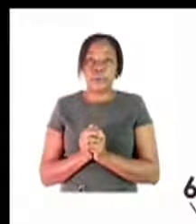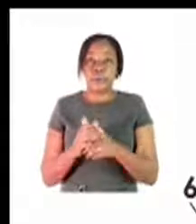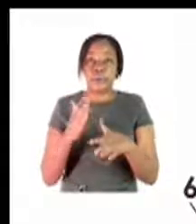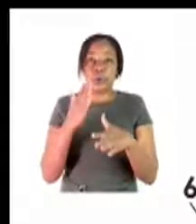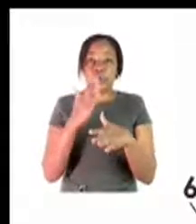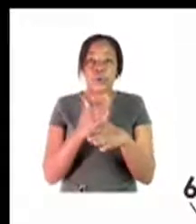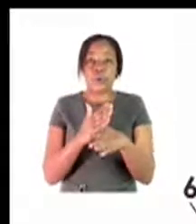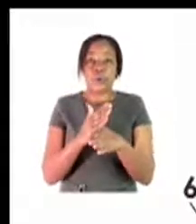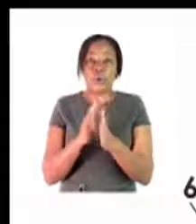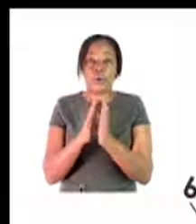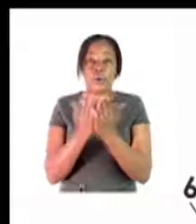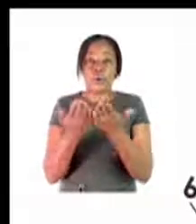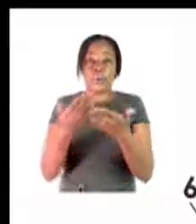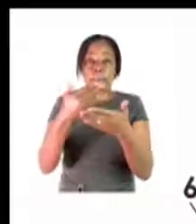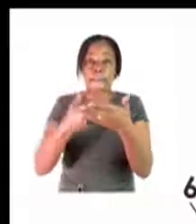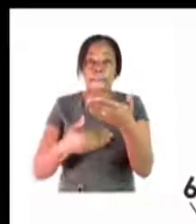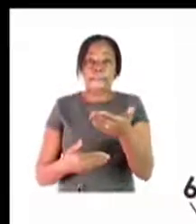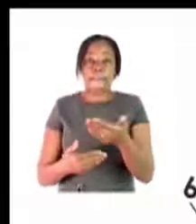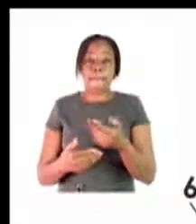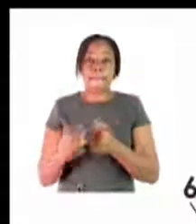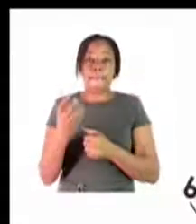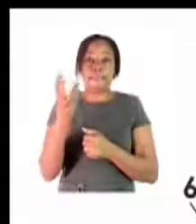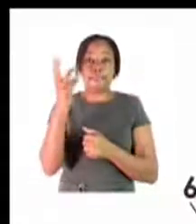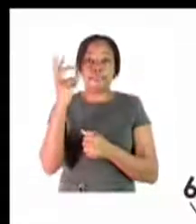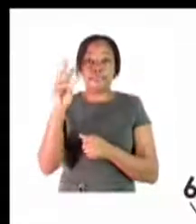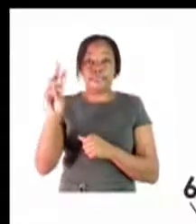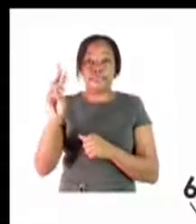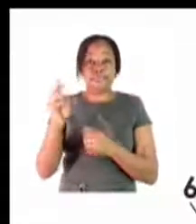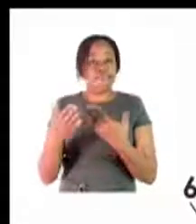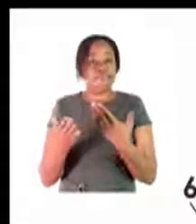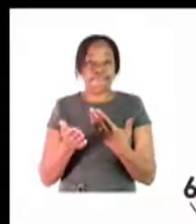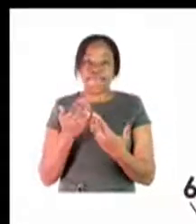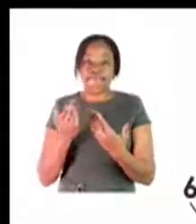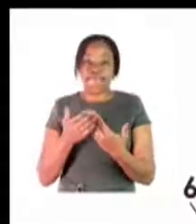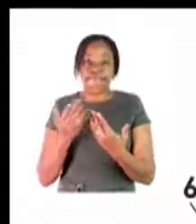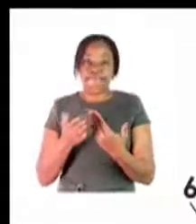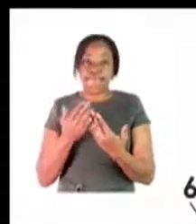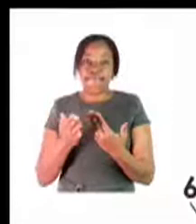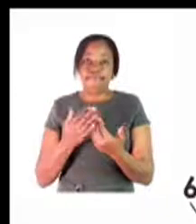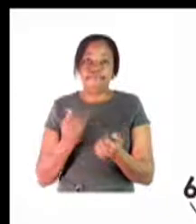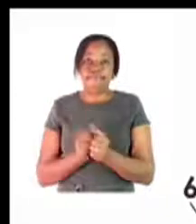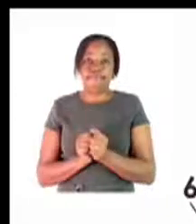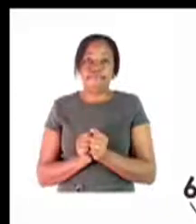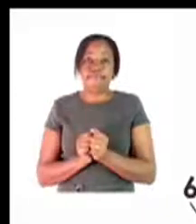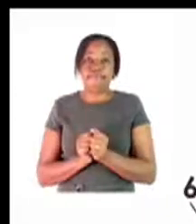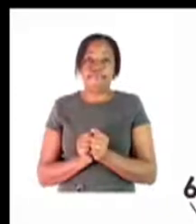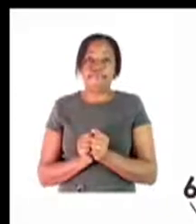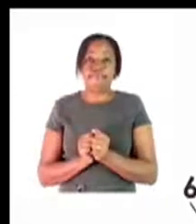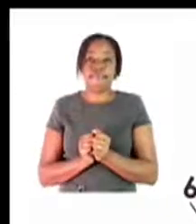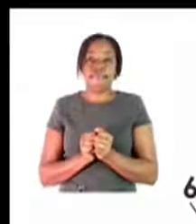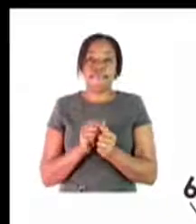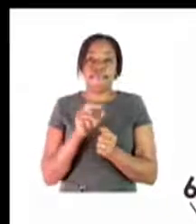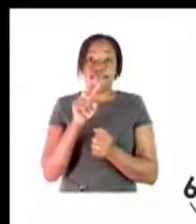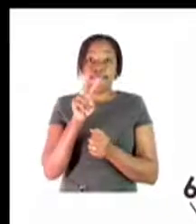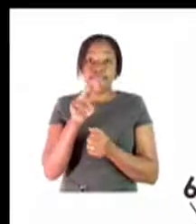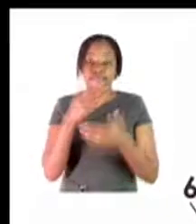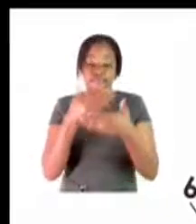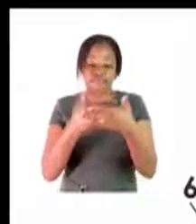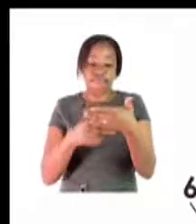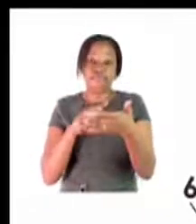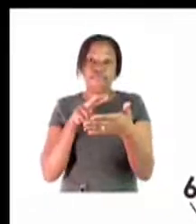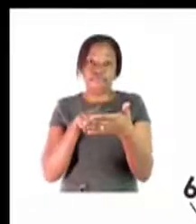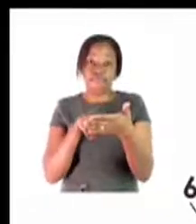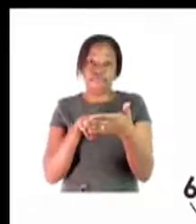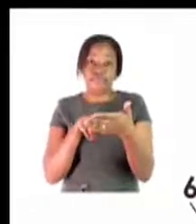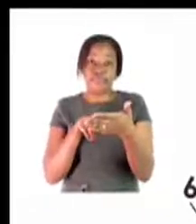page 6 is quite easy. They have given you the answer for the first 2 numbers.